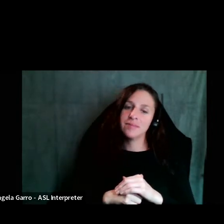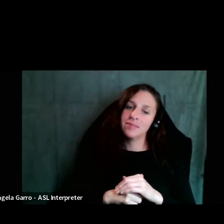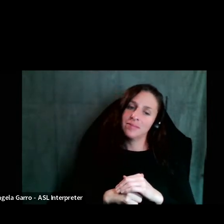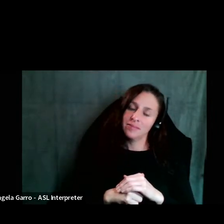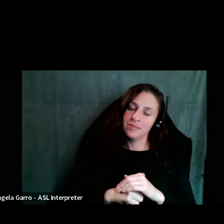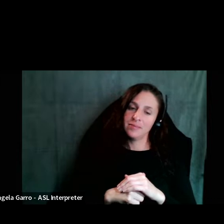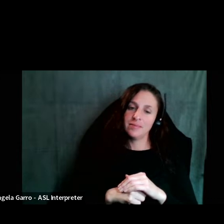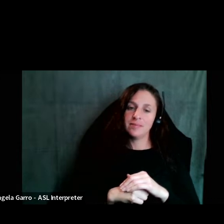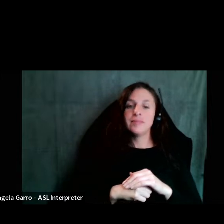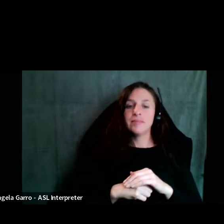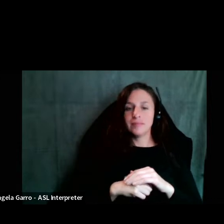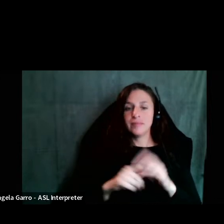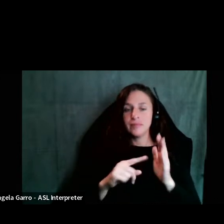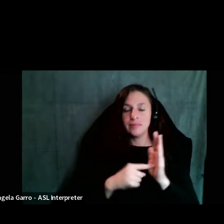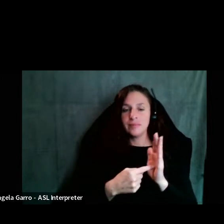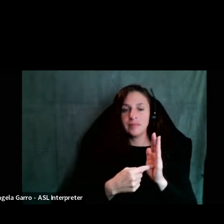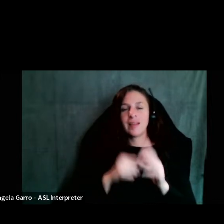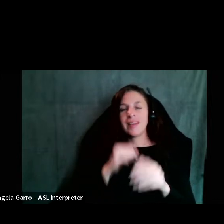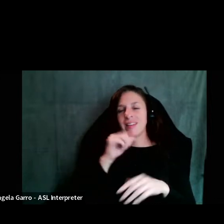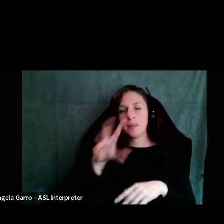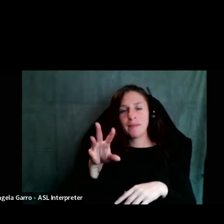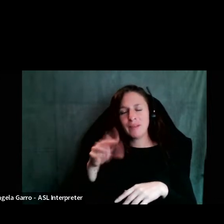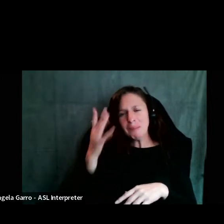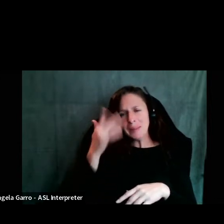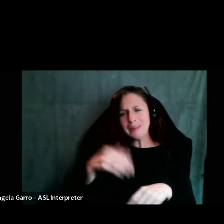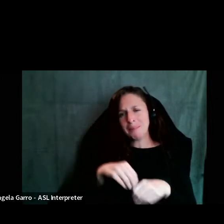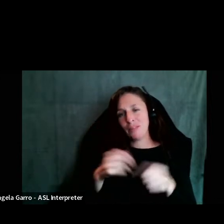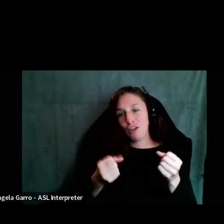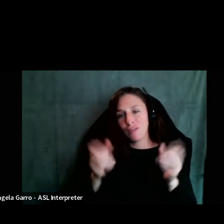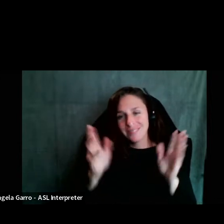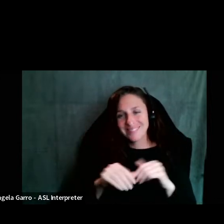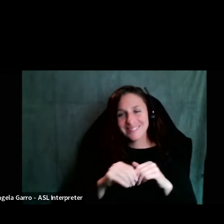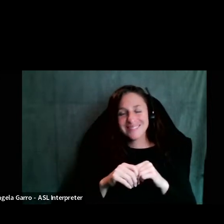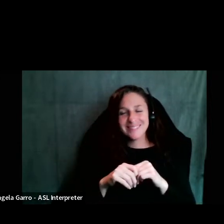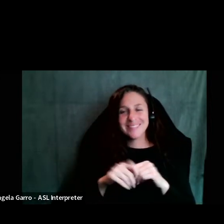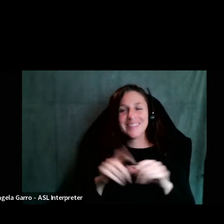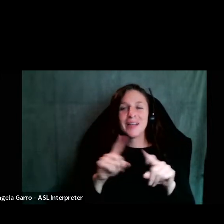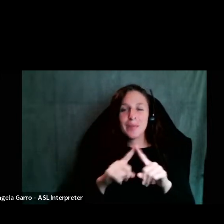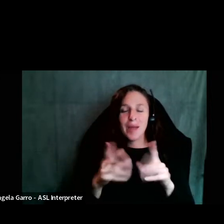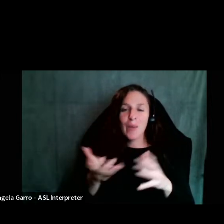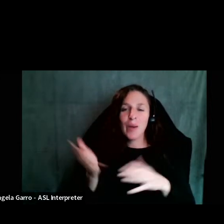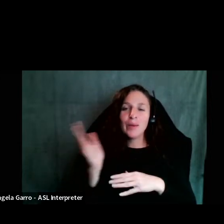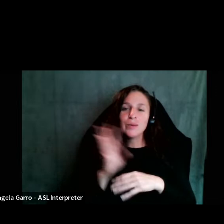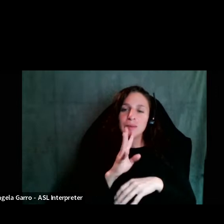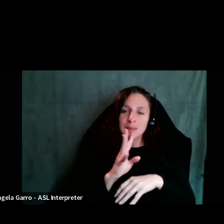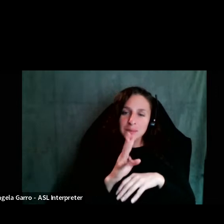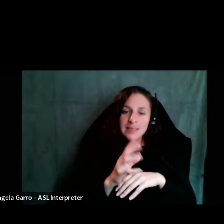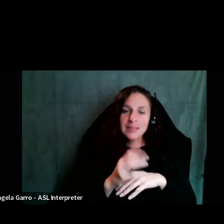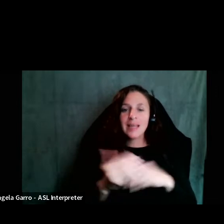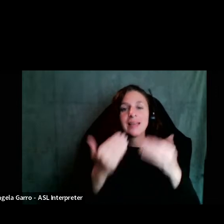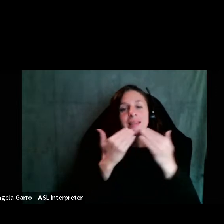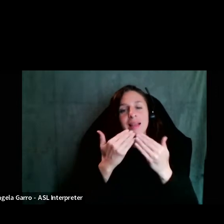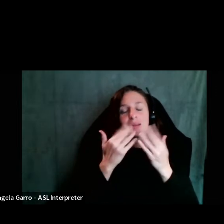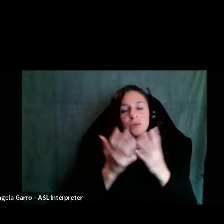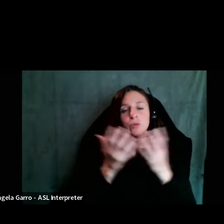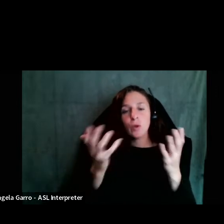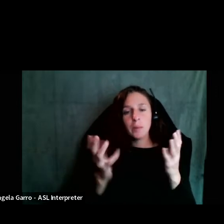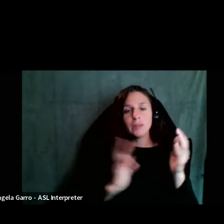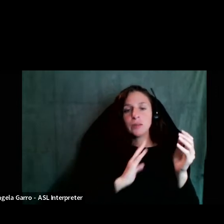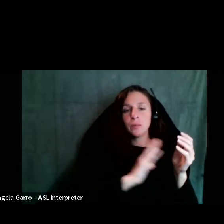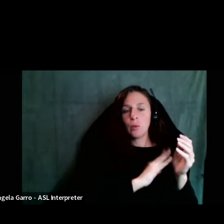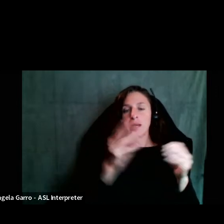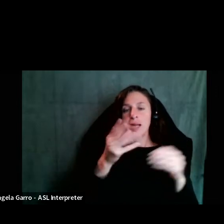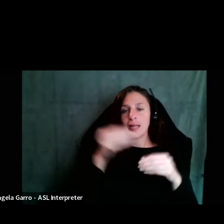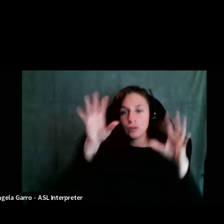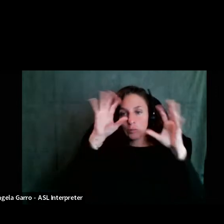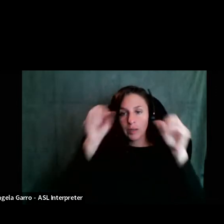Yes, you may begin. I'm not putting my video on because I'm in the car, but I did want to speak. Thank you so much to the board and superintendent